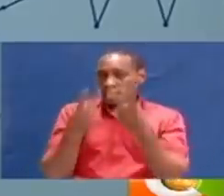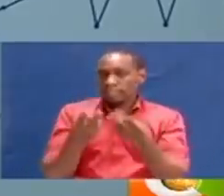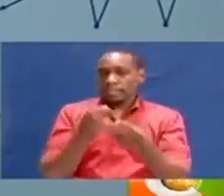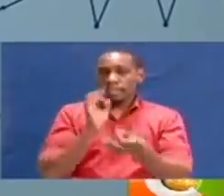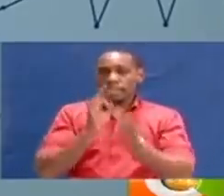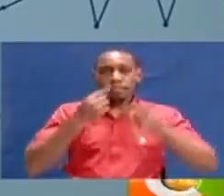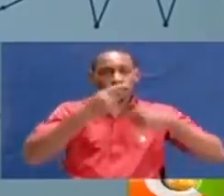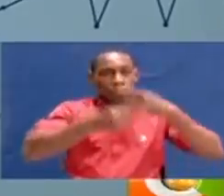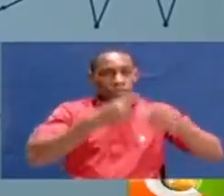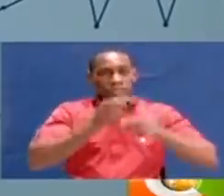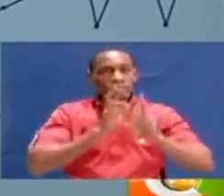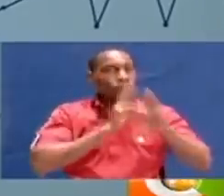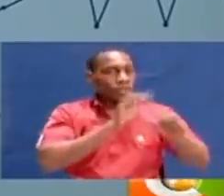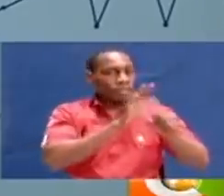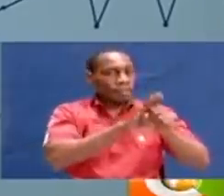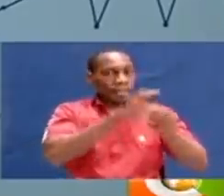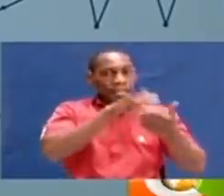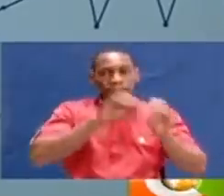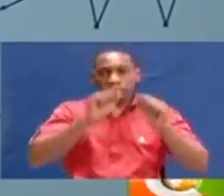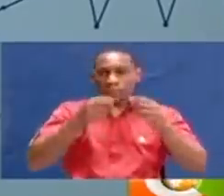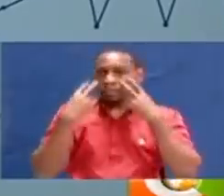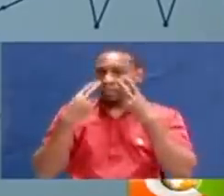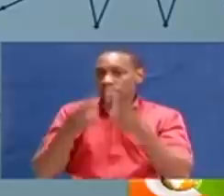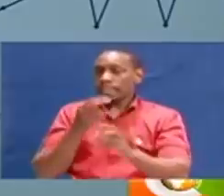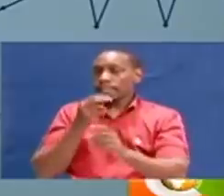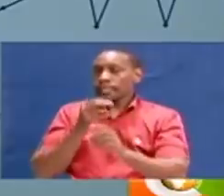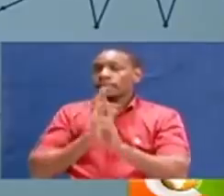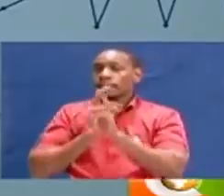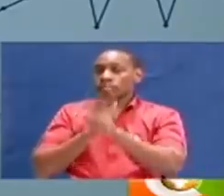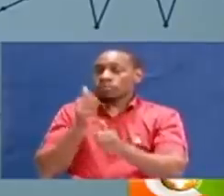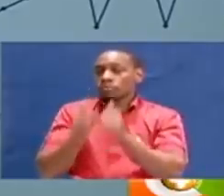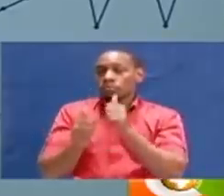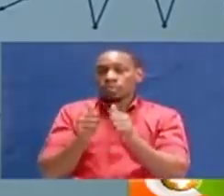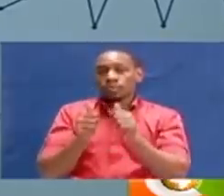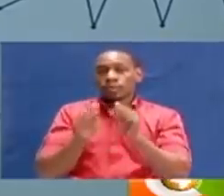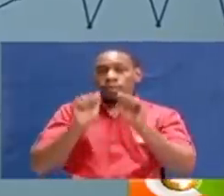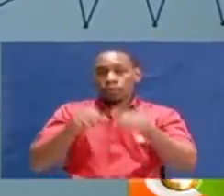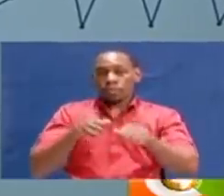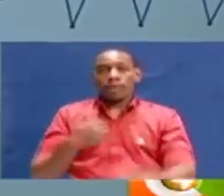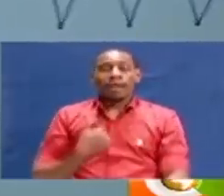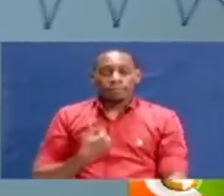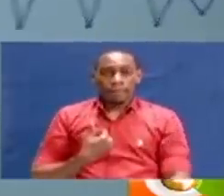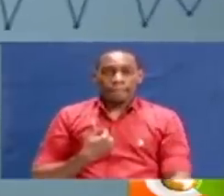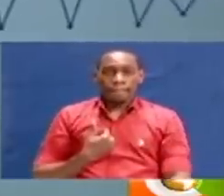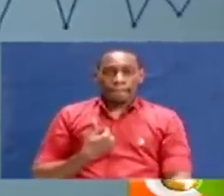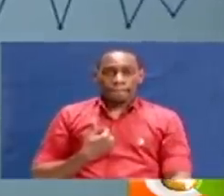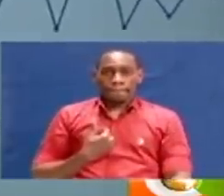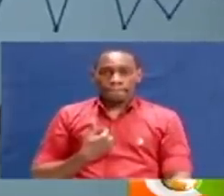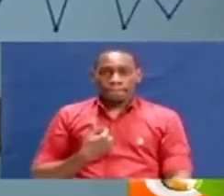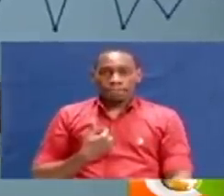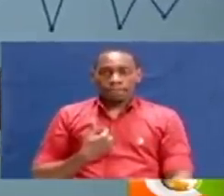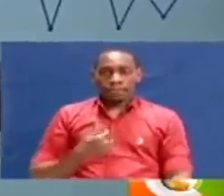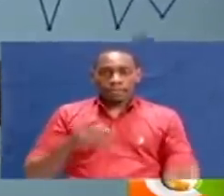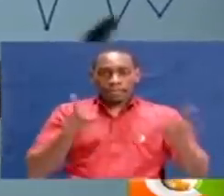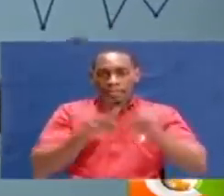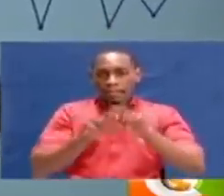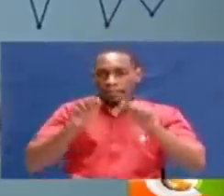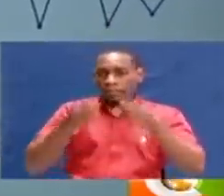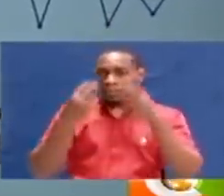continued going up, then you can see what the results would have been. And here you can see